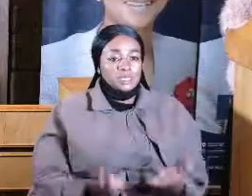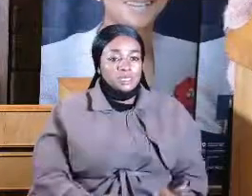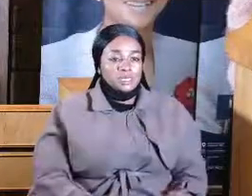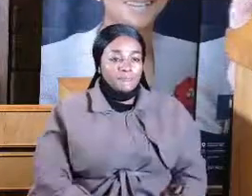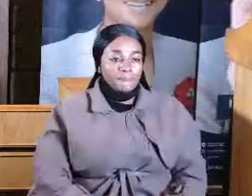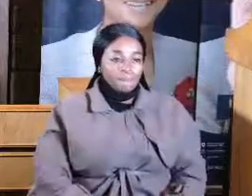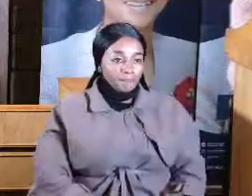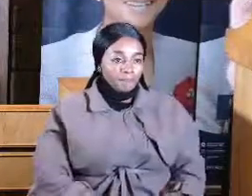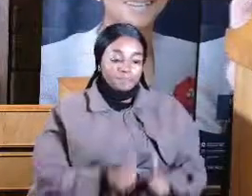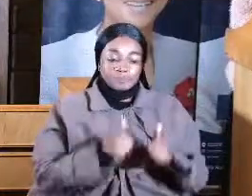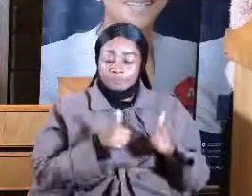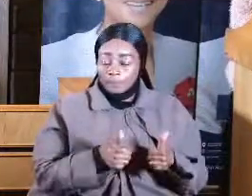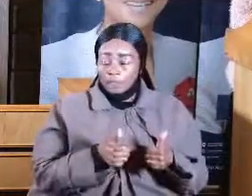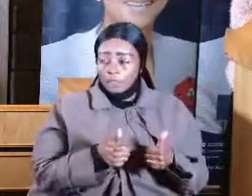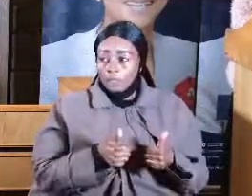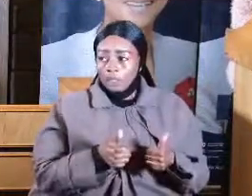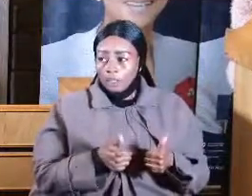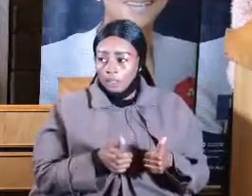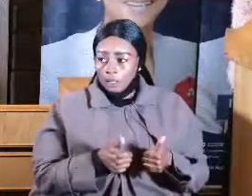All right.